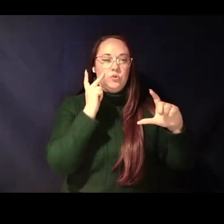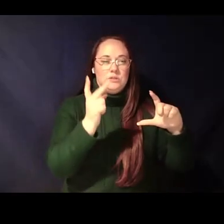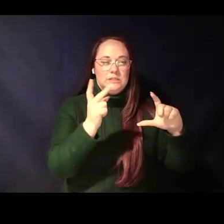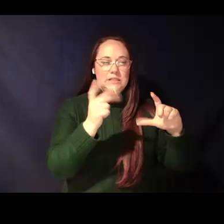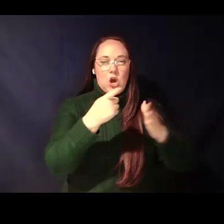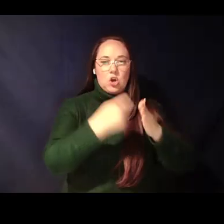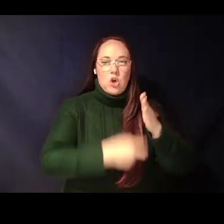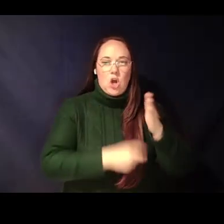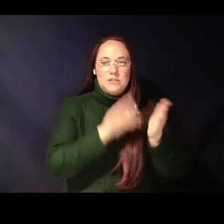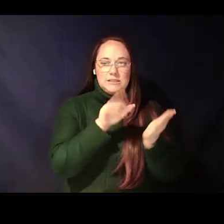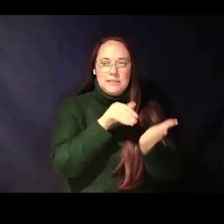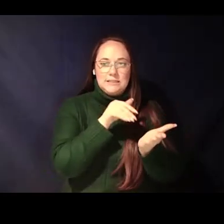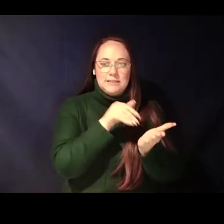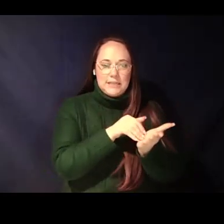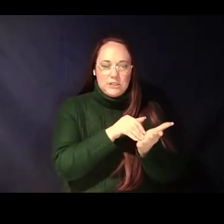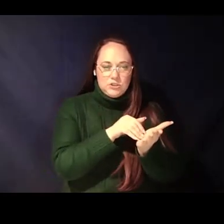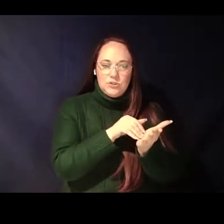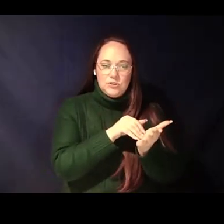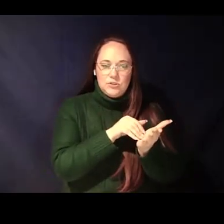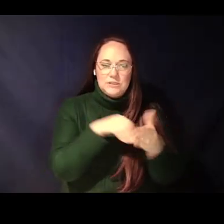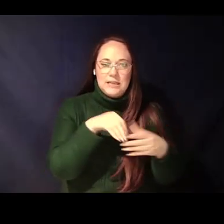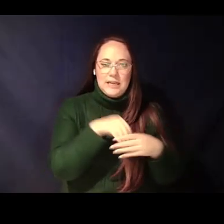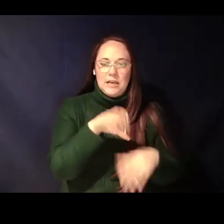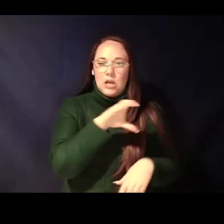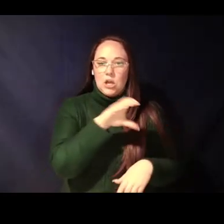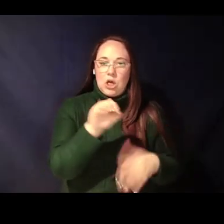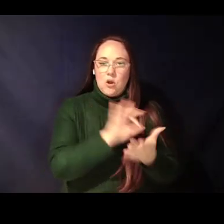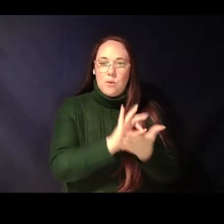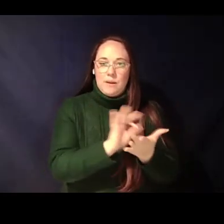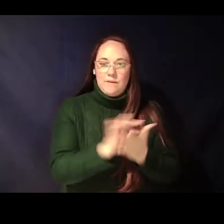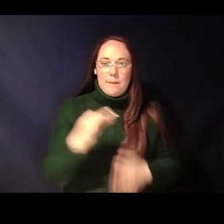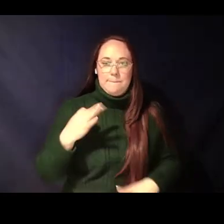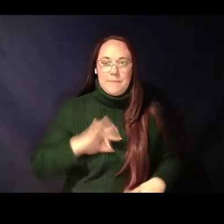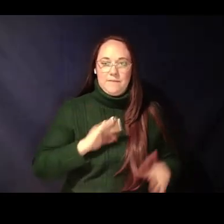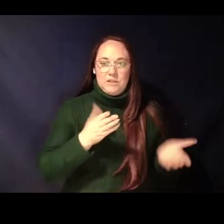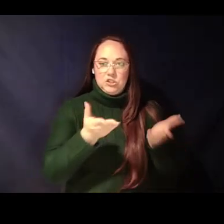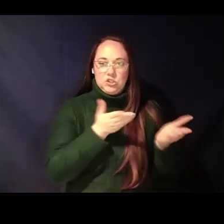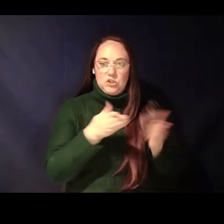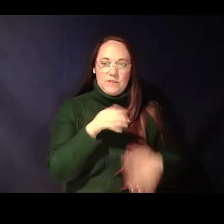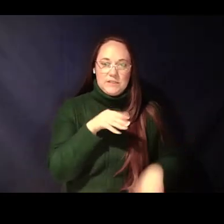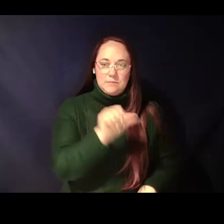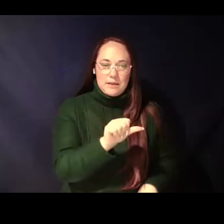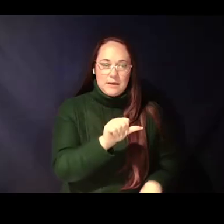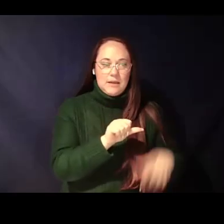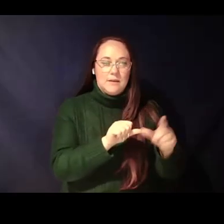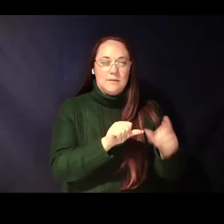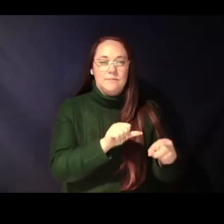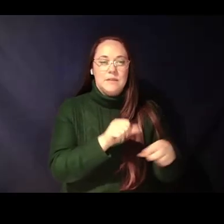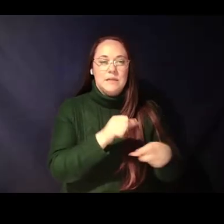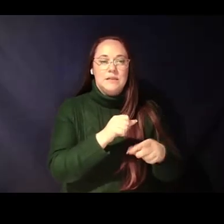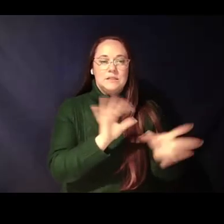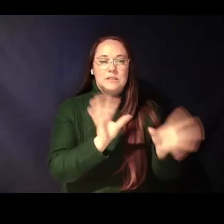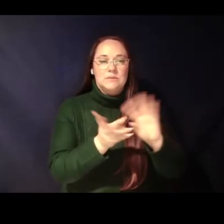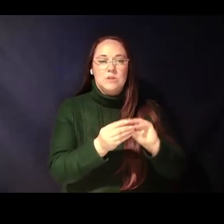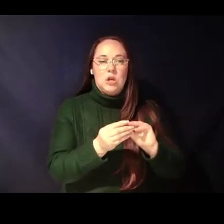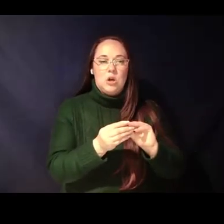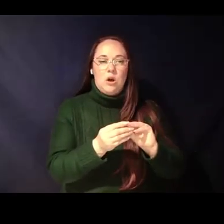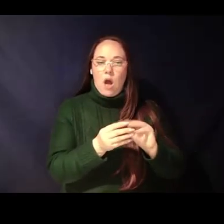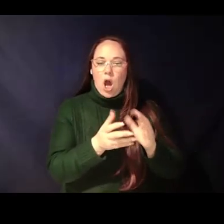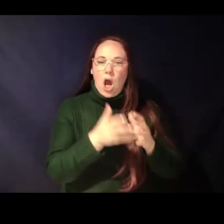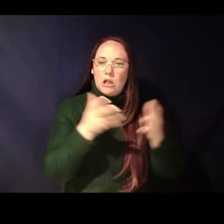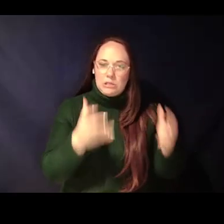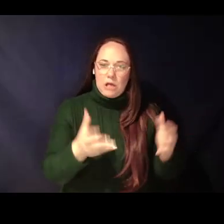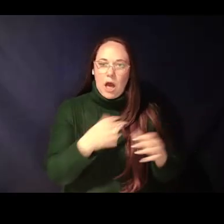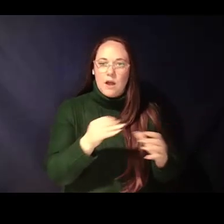cost centers within Colorado Medicaid's benefit service spending. These are benefits that make up a sizable proportion of